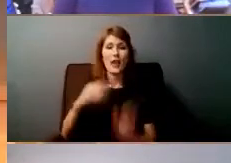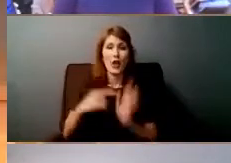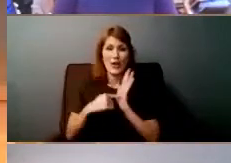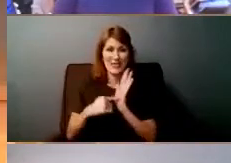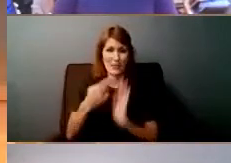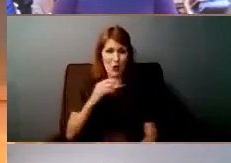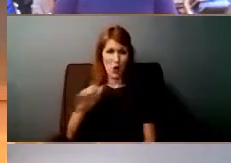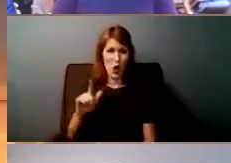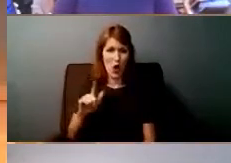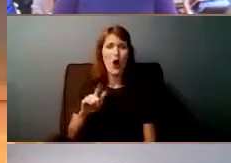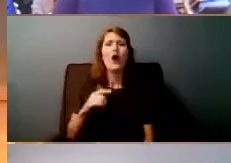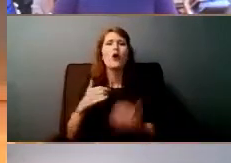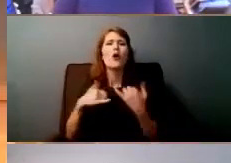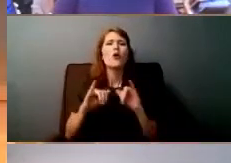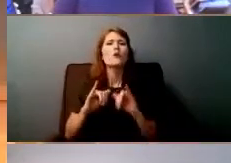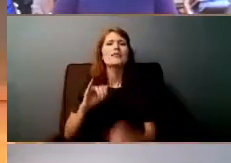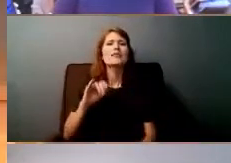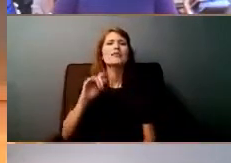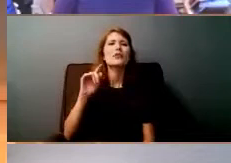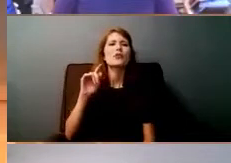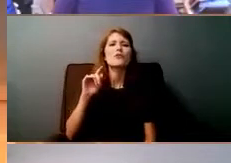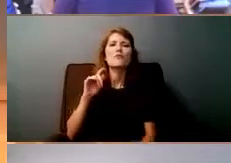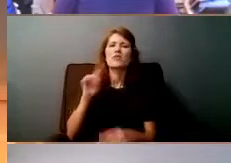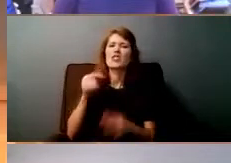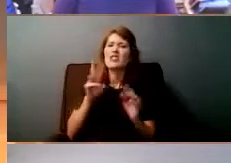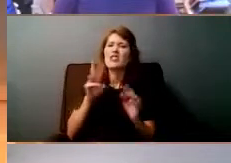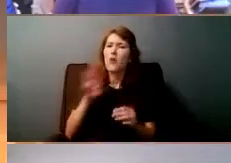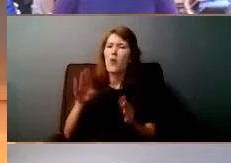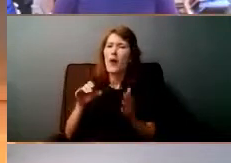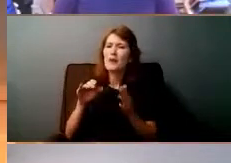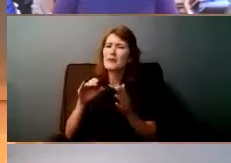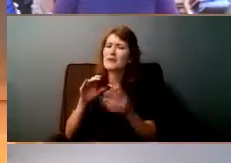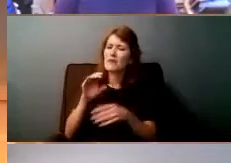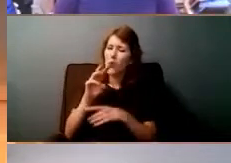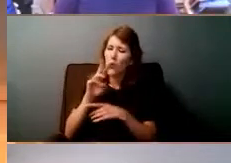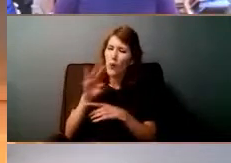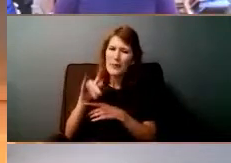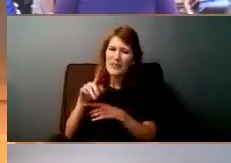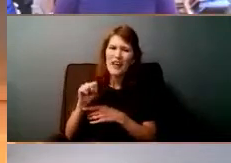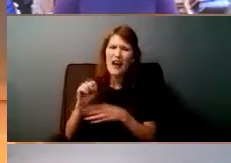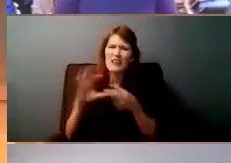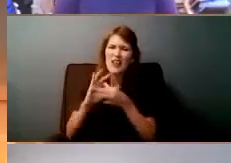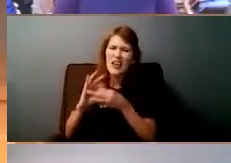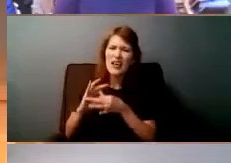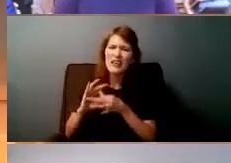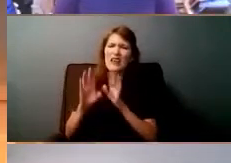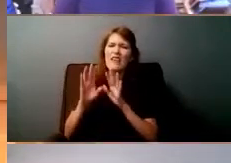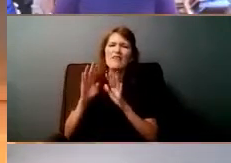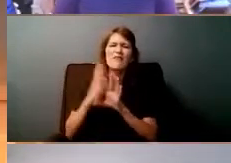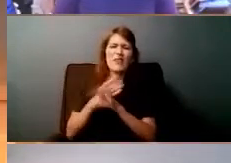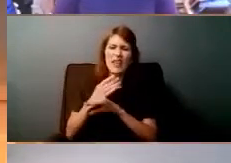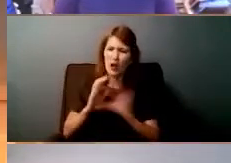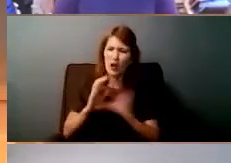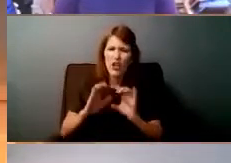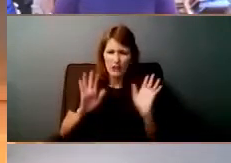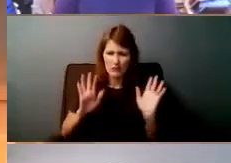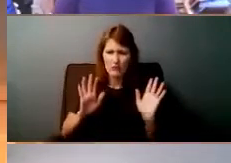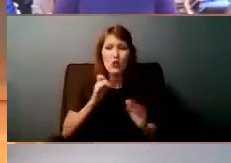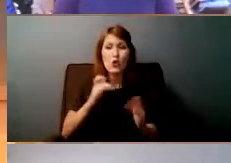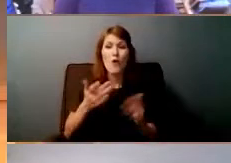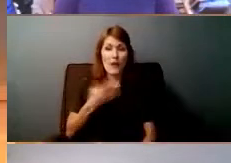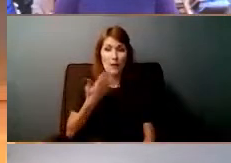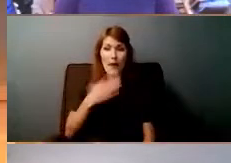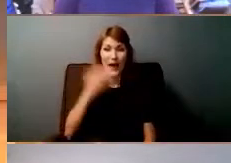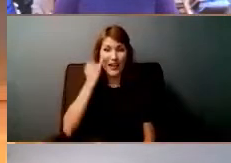just a series of websites and links and video chats. And so don't feel bad if you have not figured out sponsors